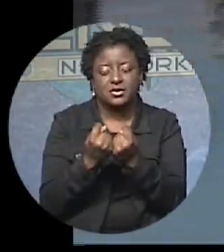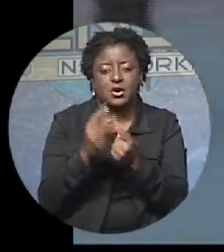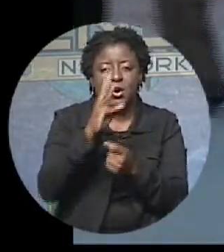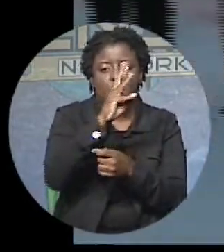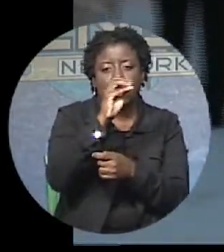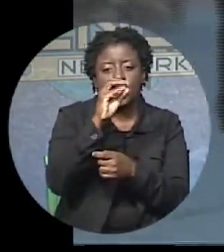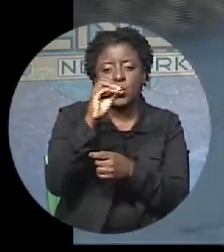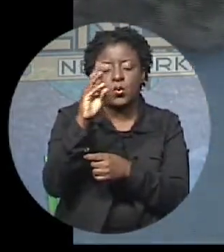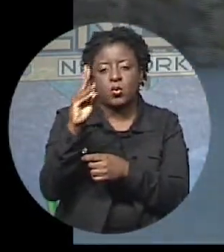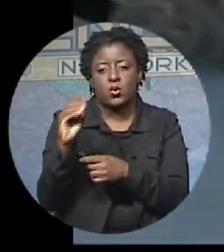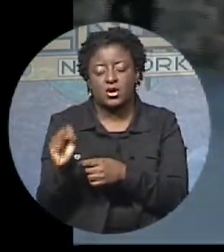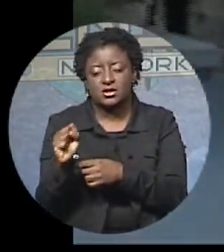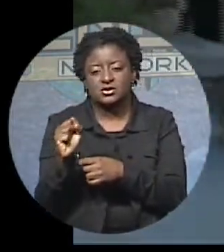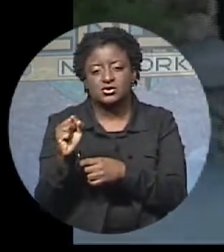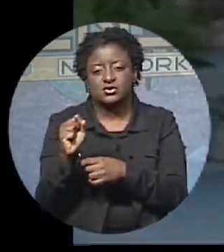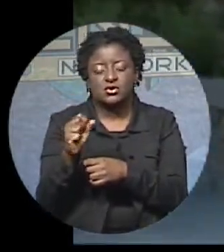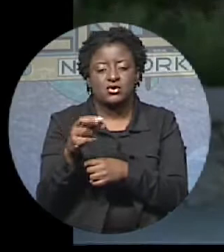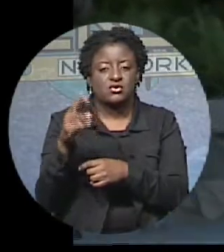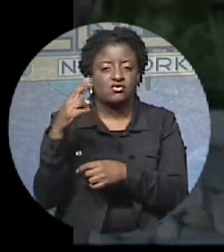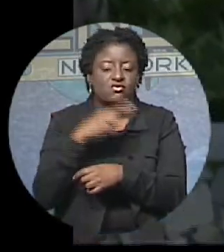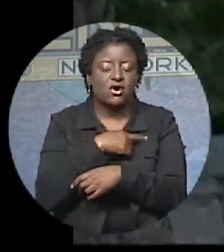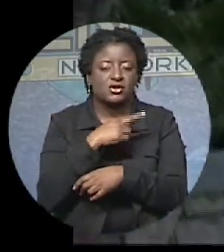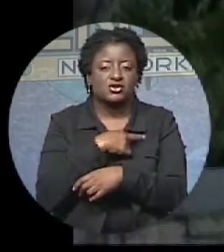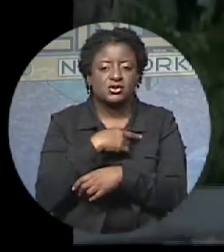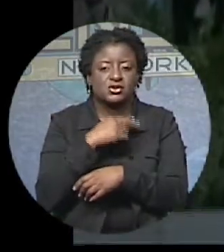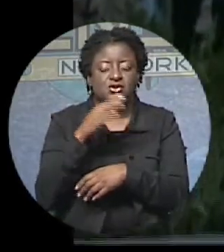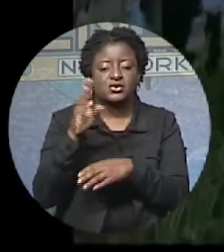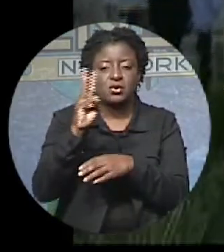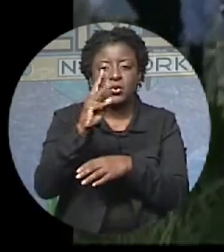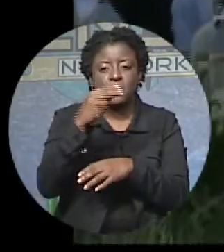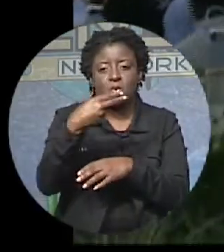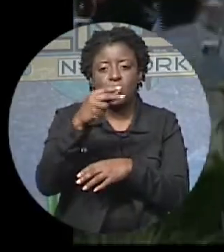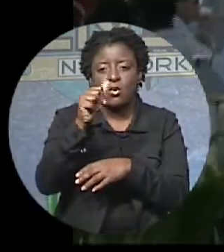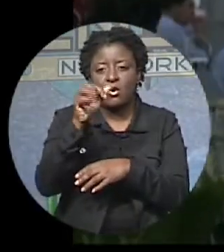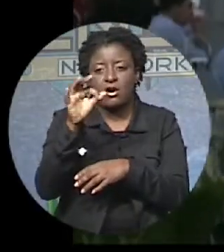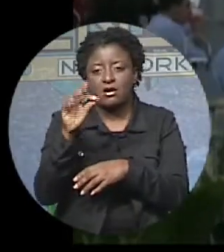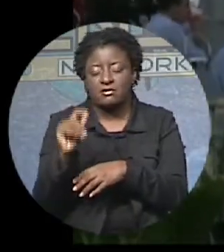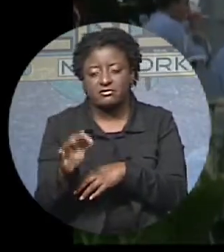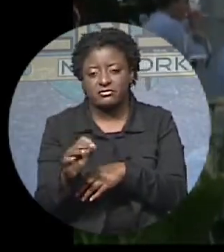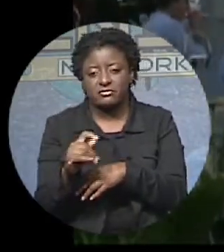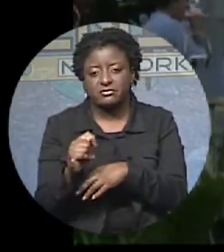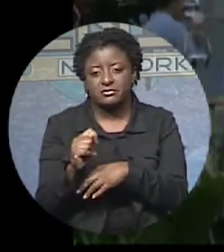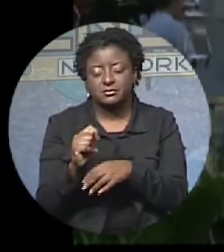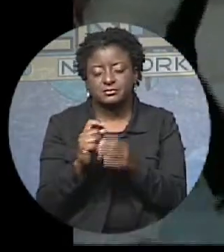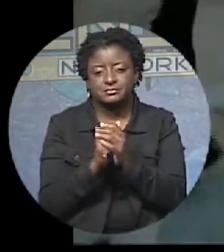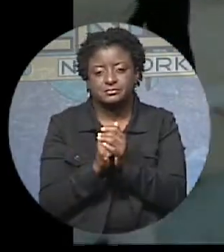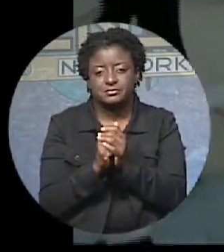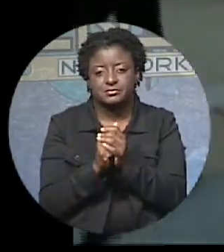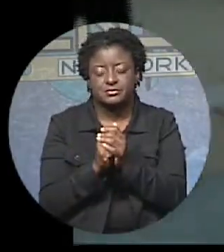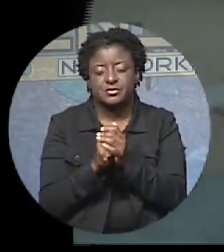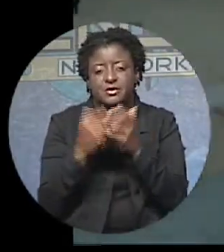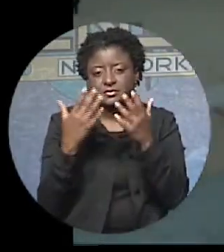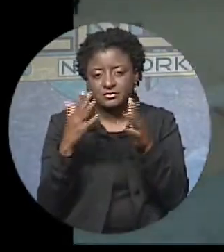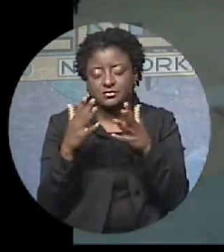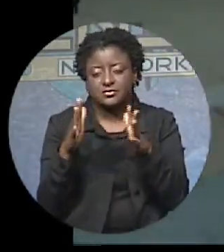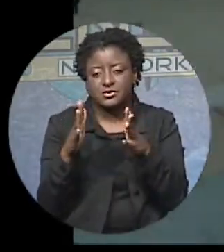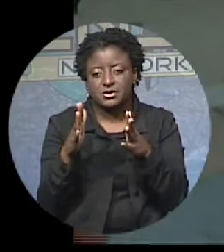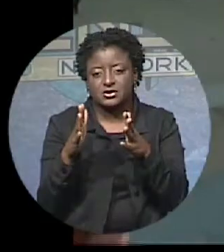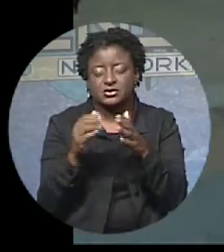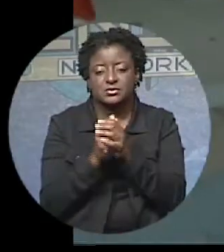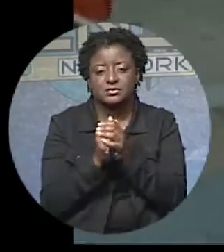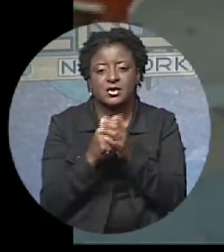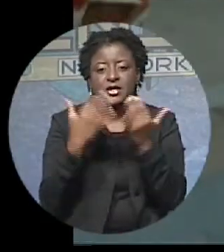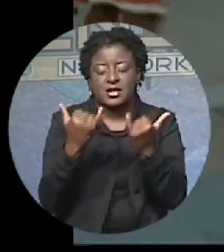Space beautification have been completed. Co-chair of the Downtown Development Project, Vernice Walking, says plans for Phase 2 are